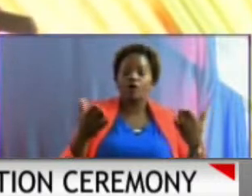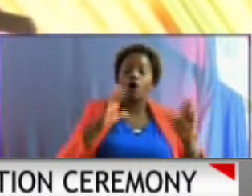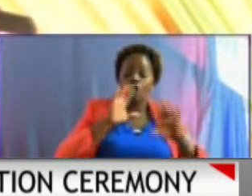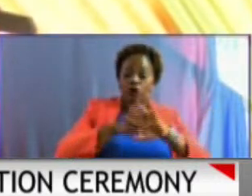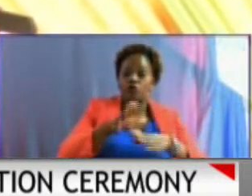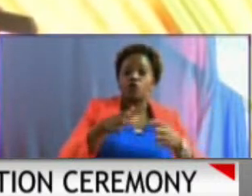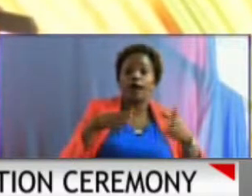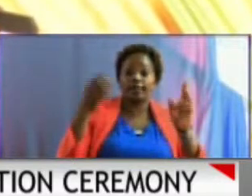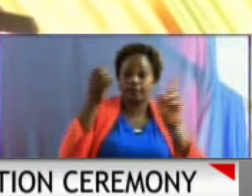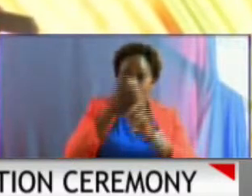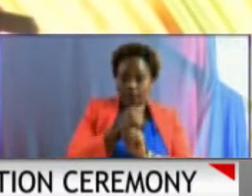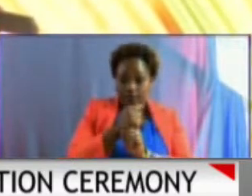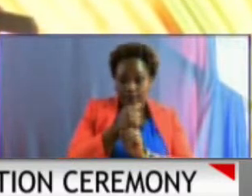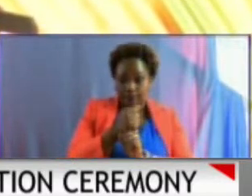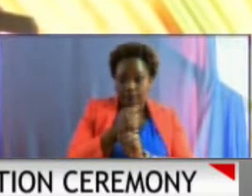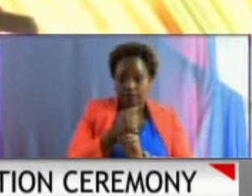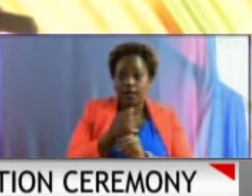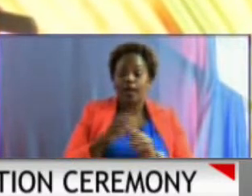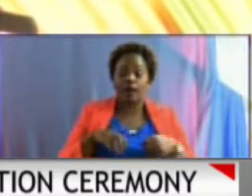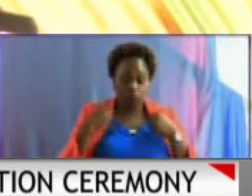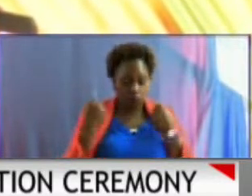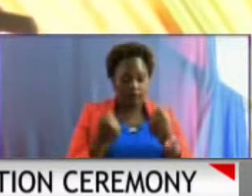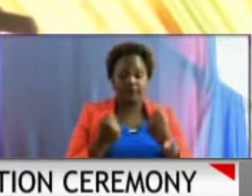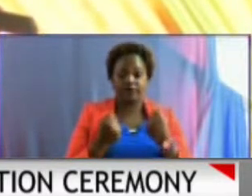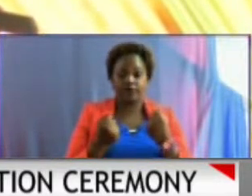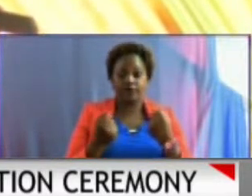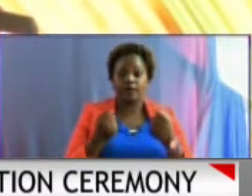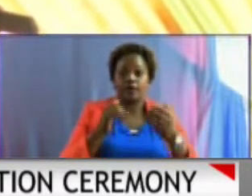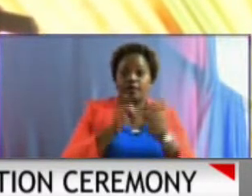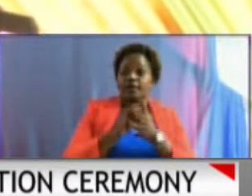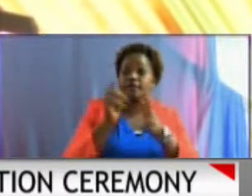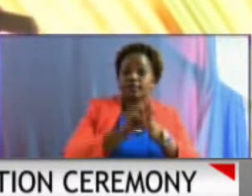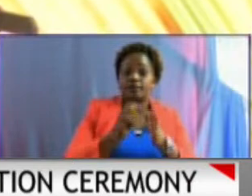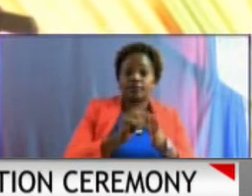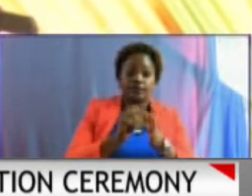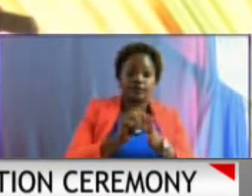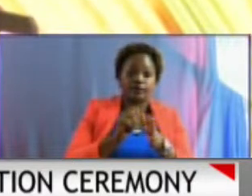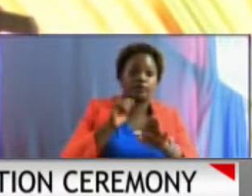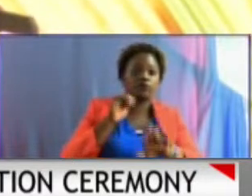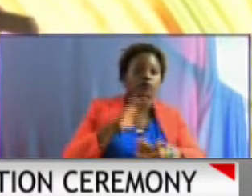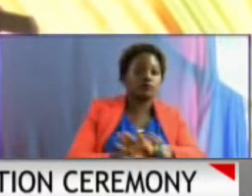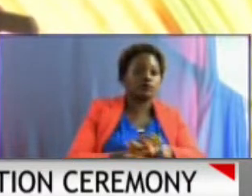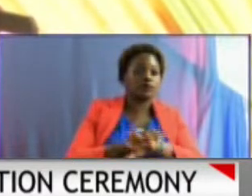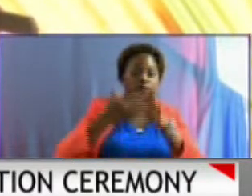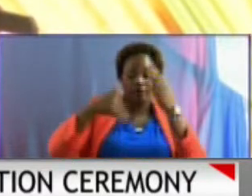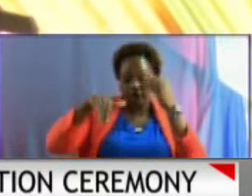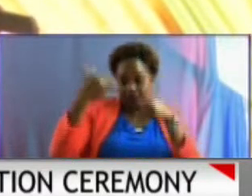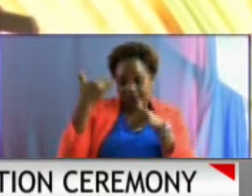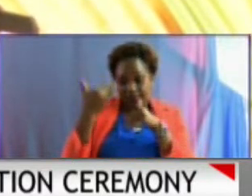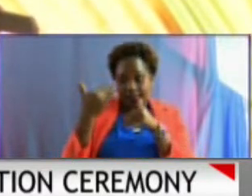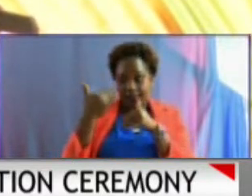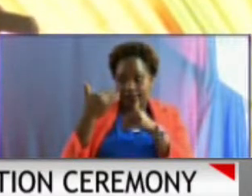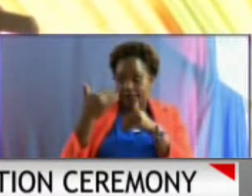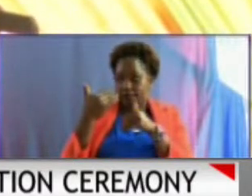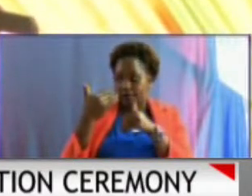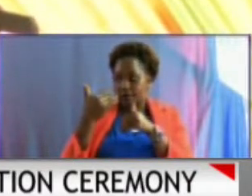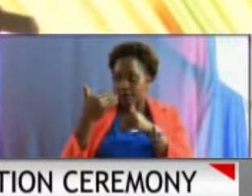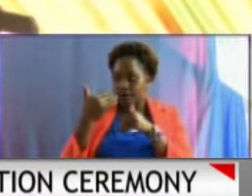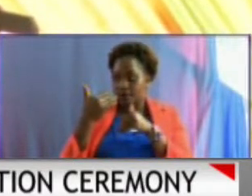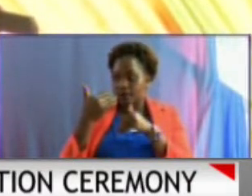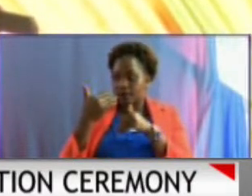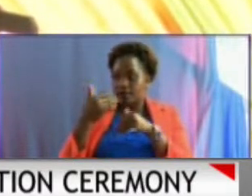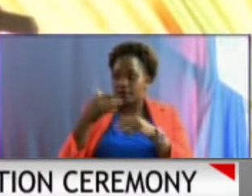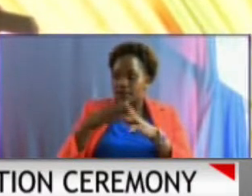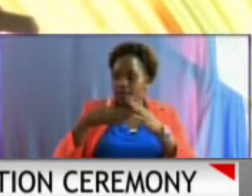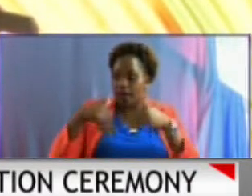achievements. I am confident that the training you have received in our university is of the